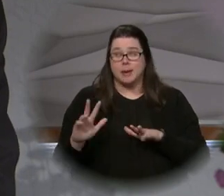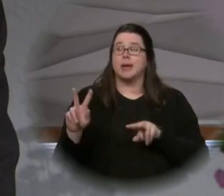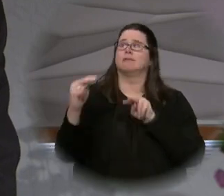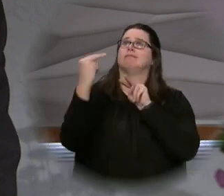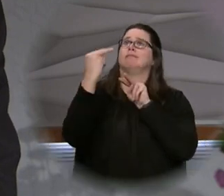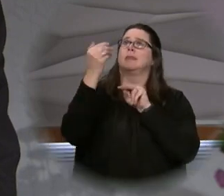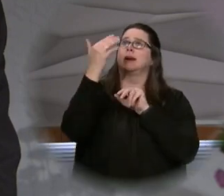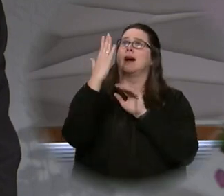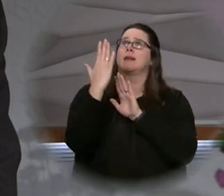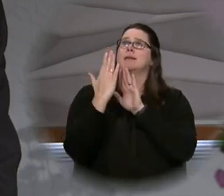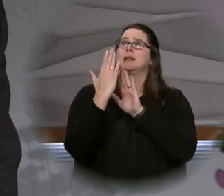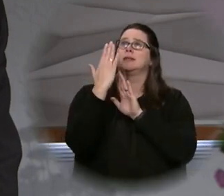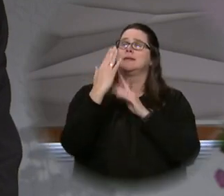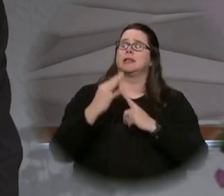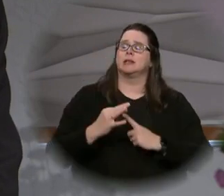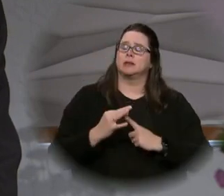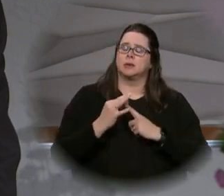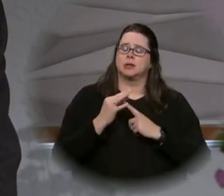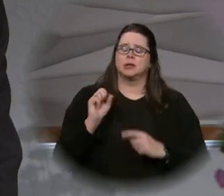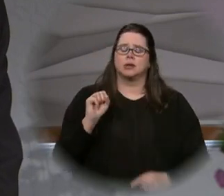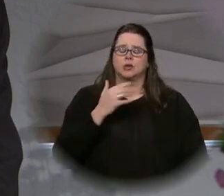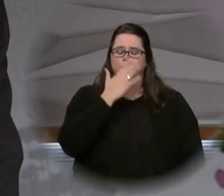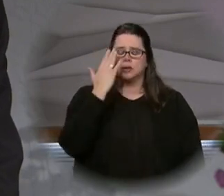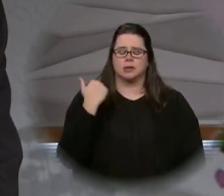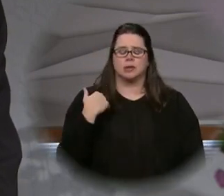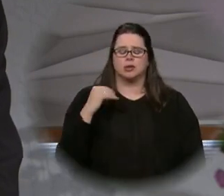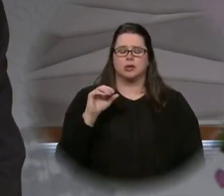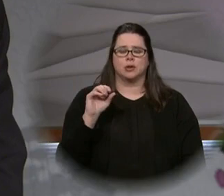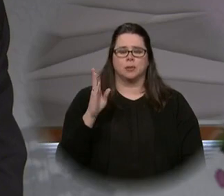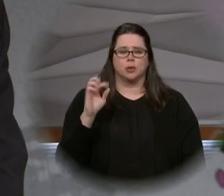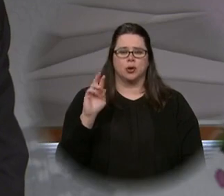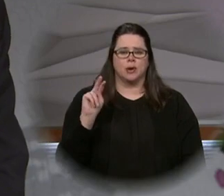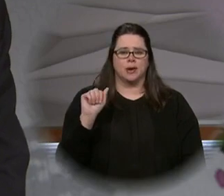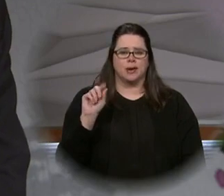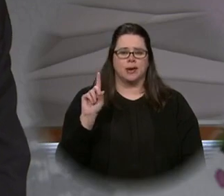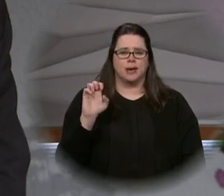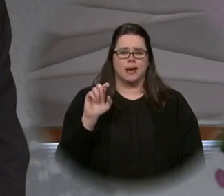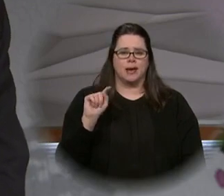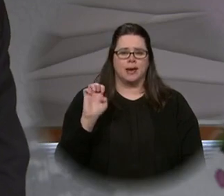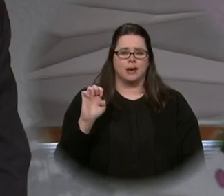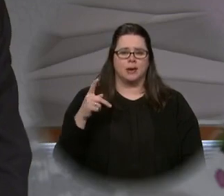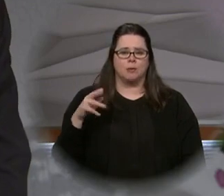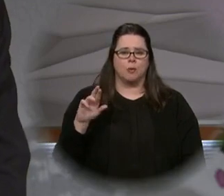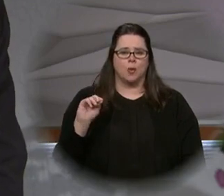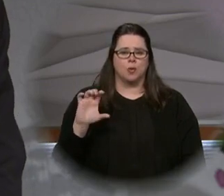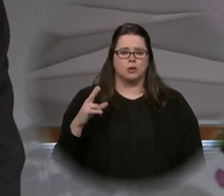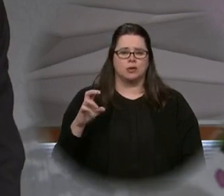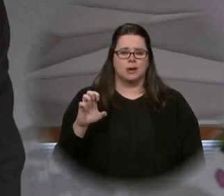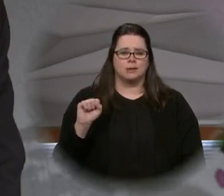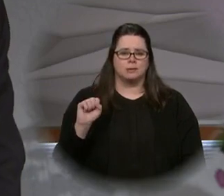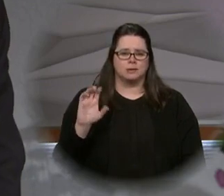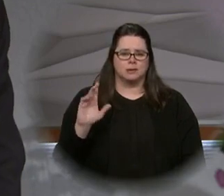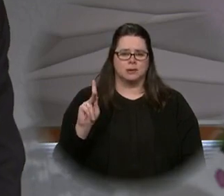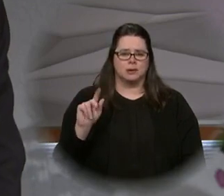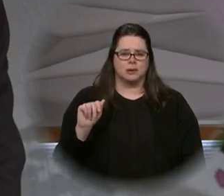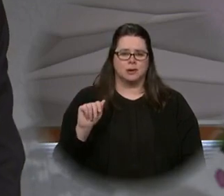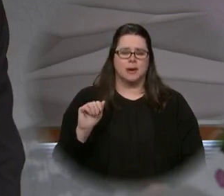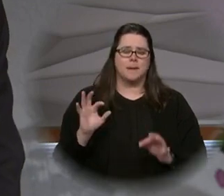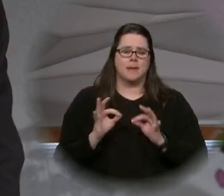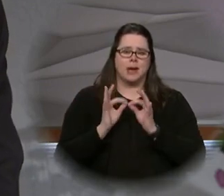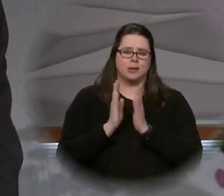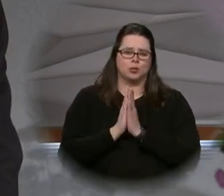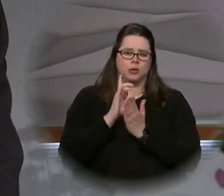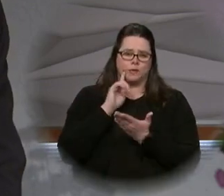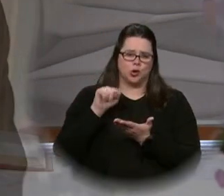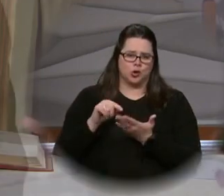face, especially Sister Bernadette Prohaska, the intention of this Mass. We